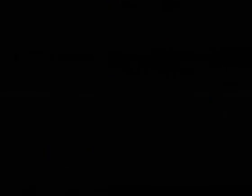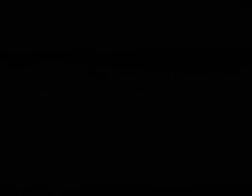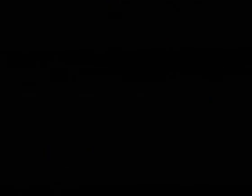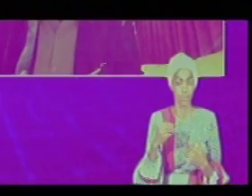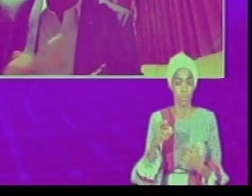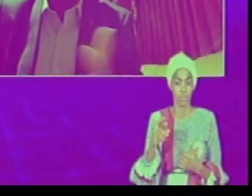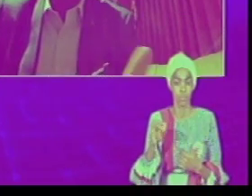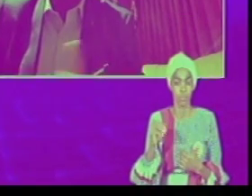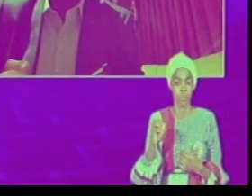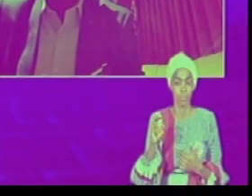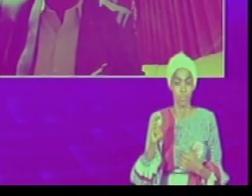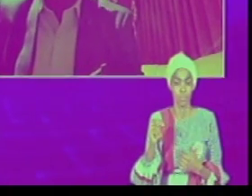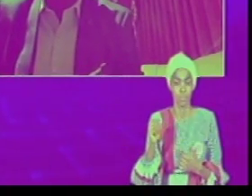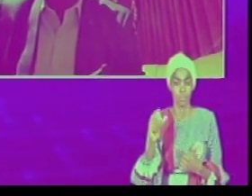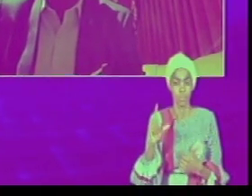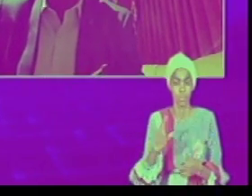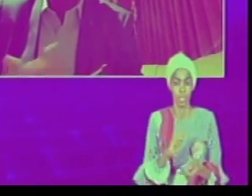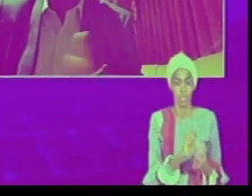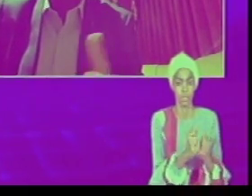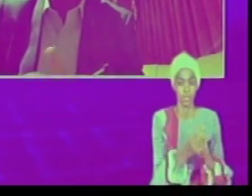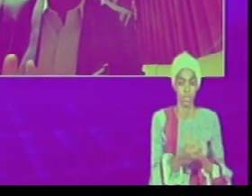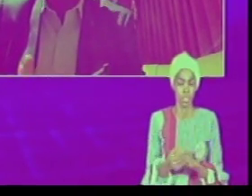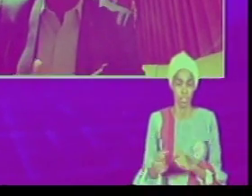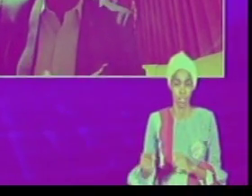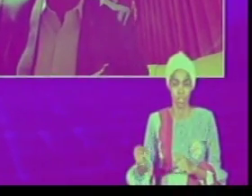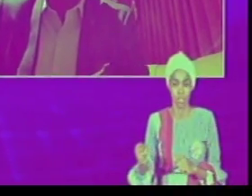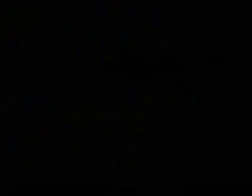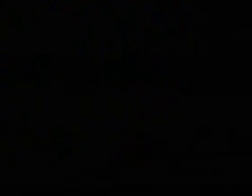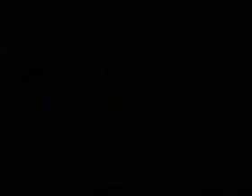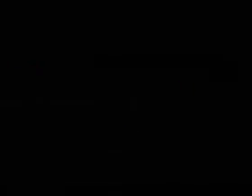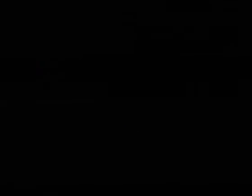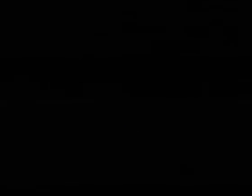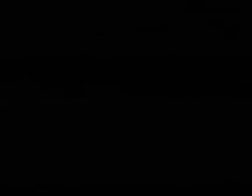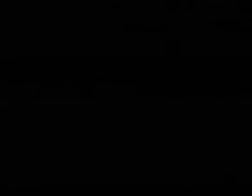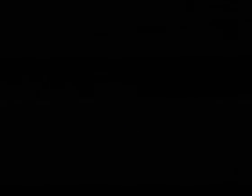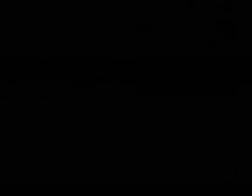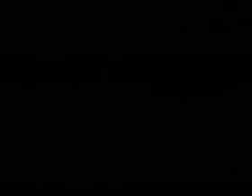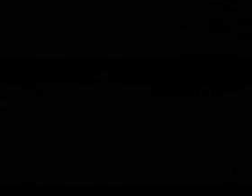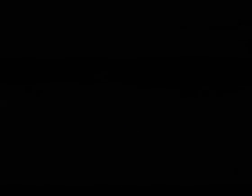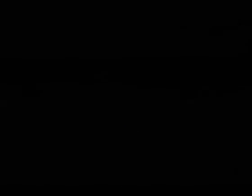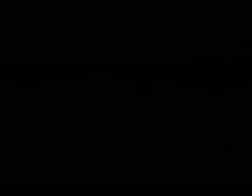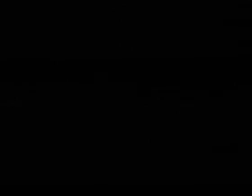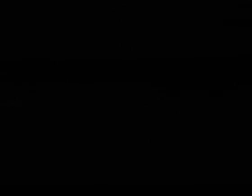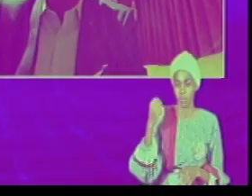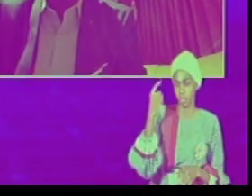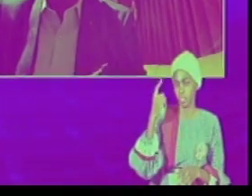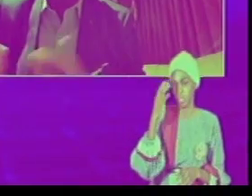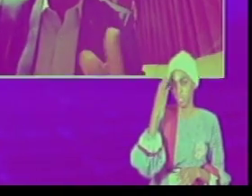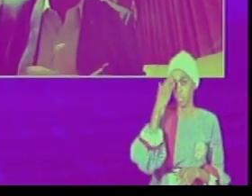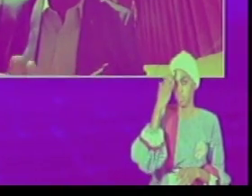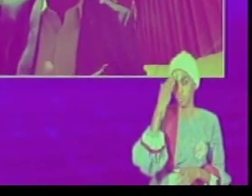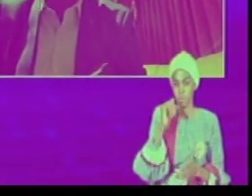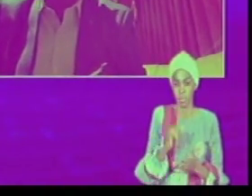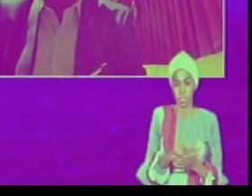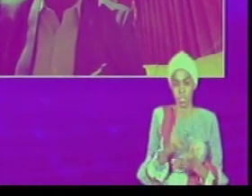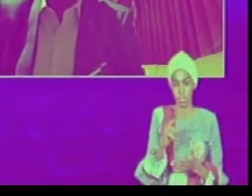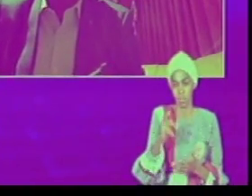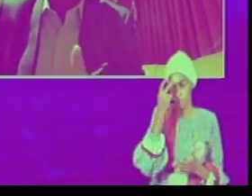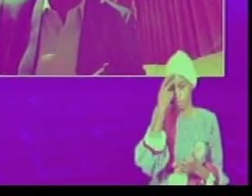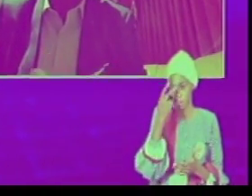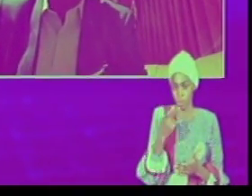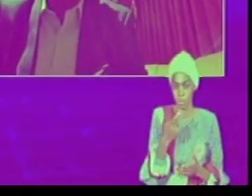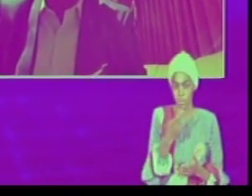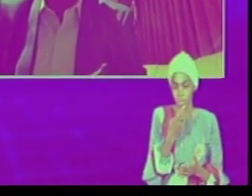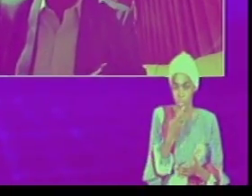mind. Suddenly you realize sometimes that your parents are not always right and they don't know. And you become so smart, maybe